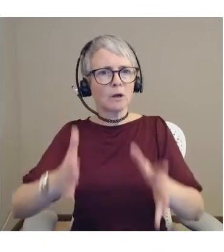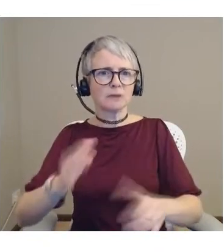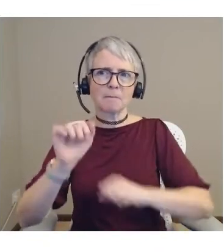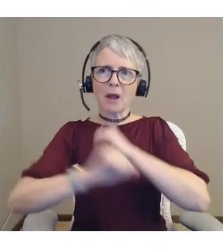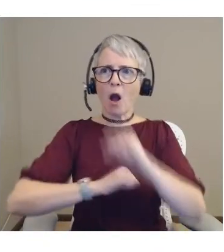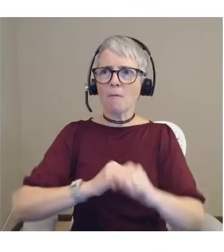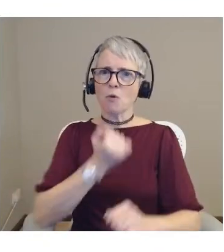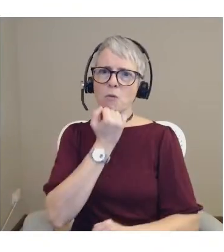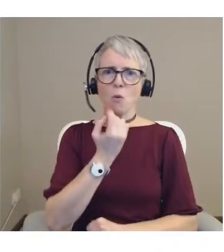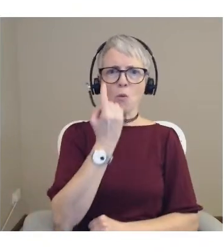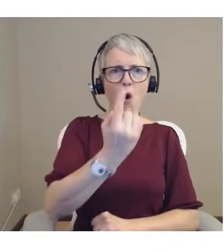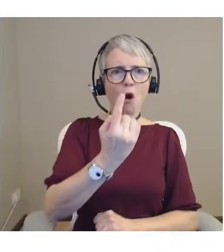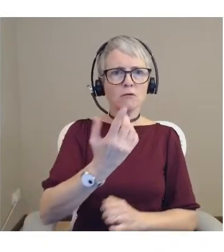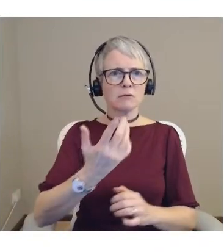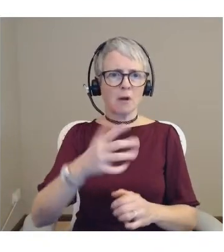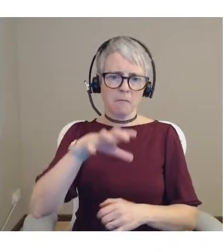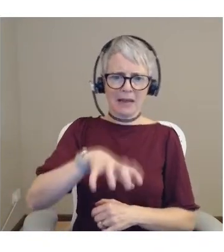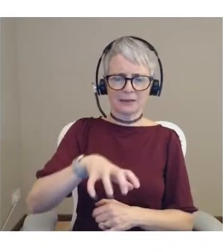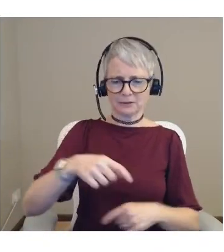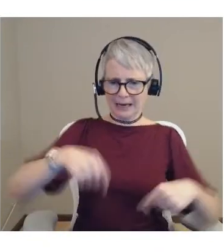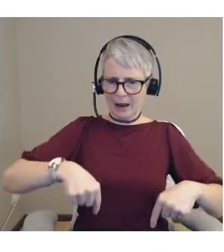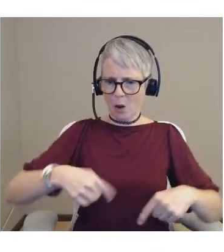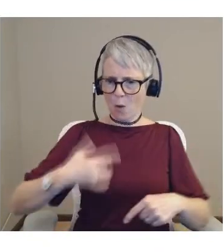live and work with technology.